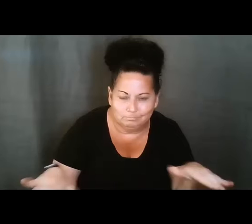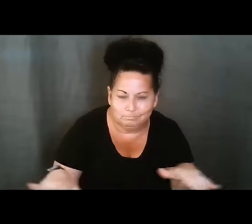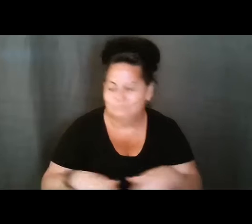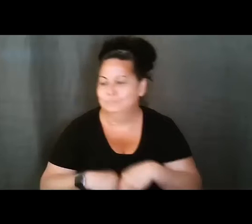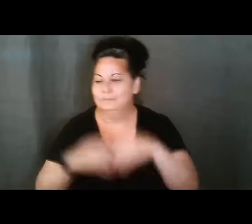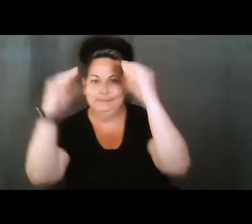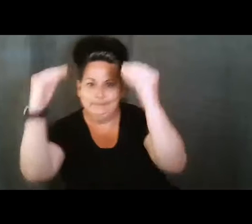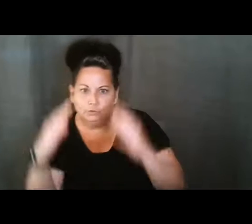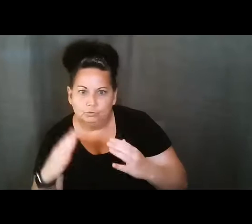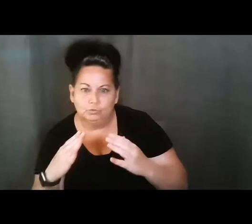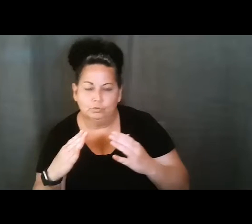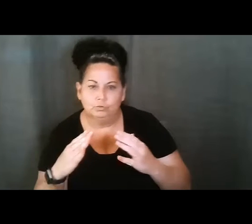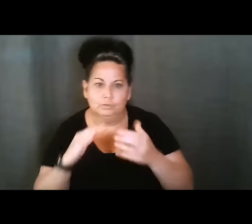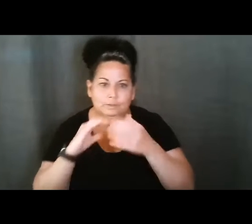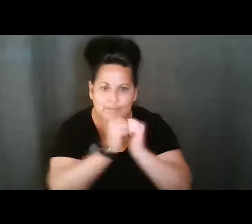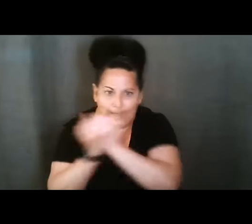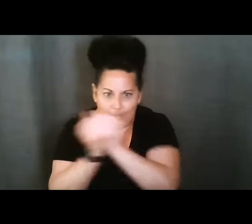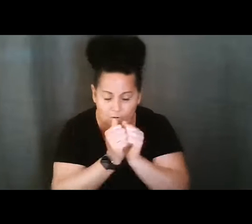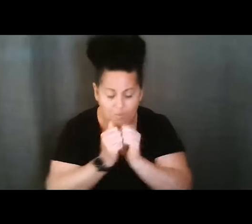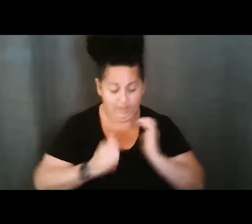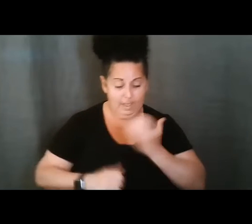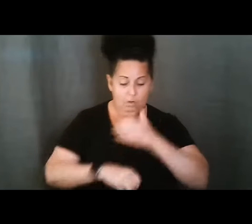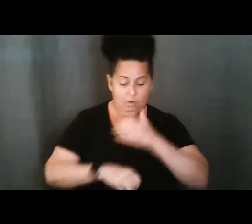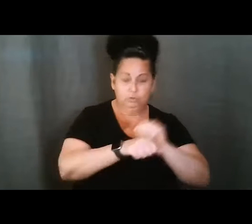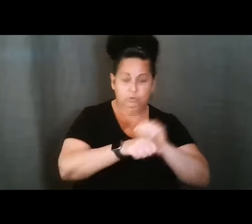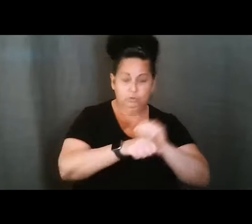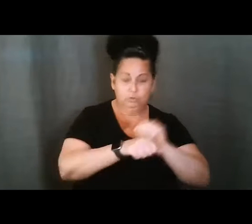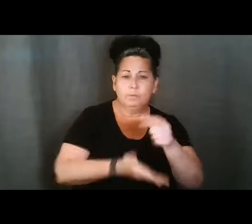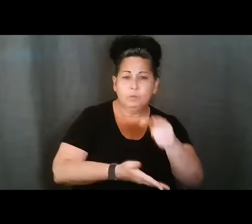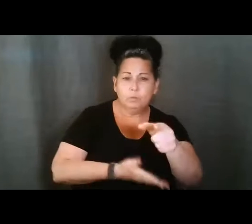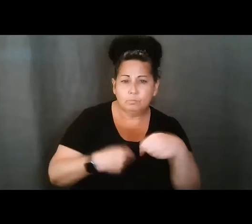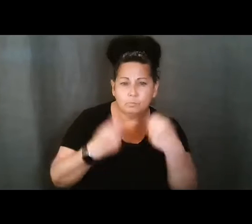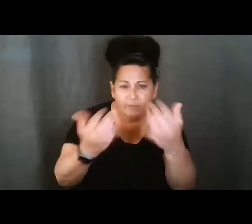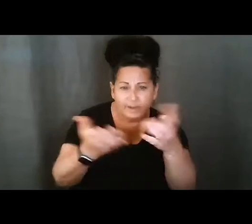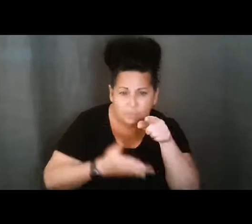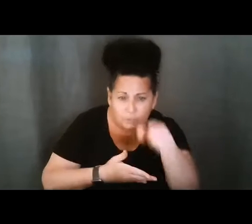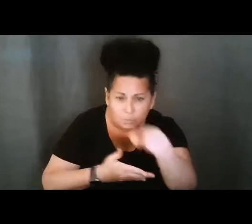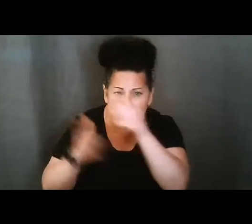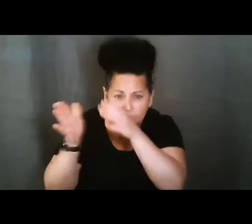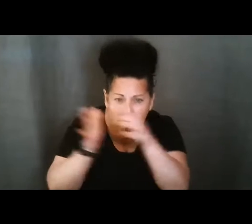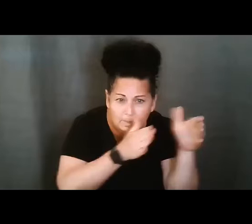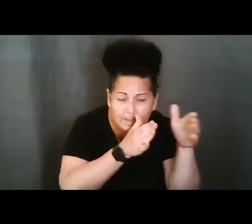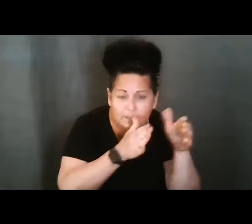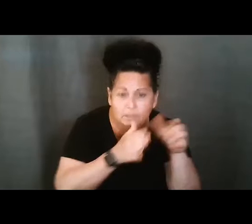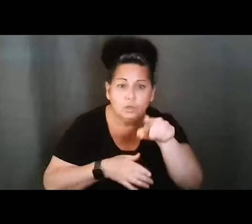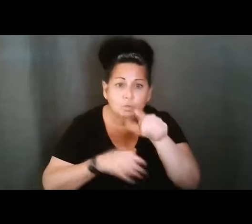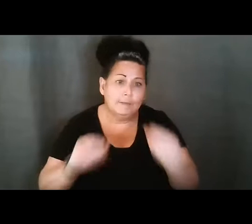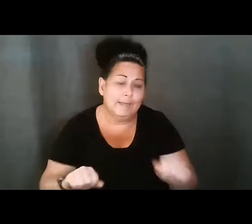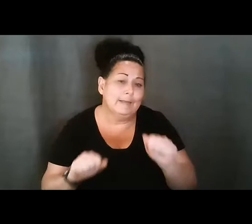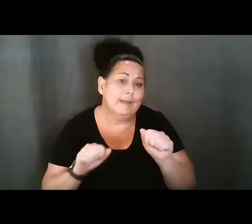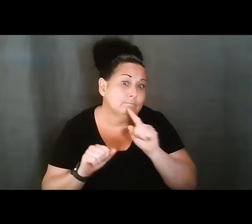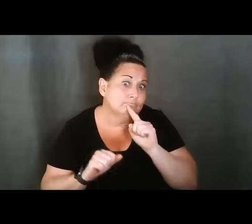teacher. It is our job to help you and give you strategies what? So you can actually help your